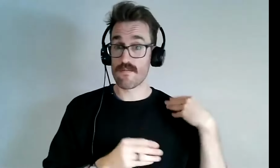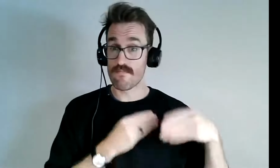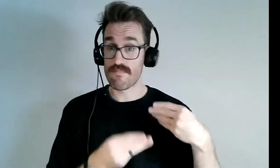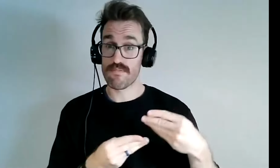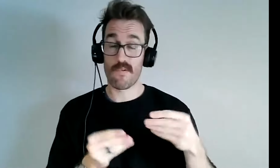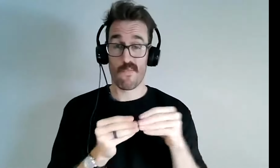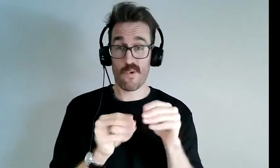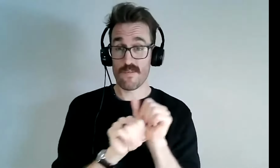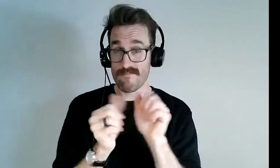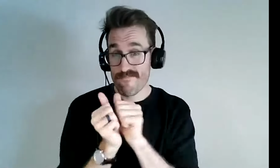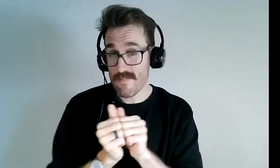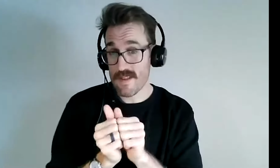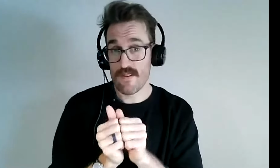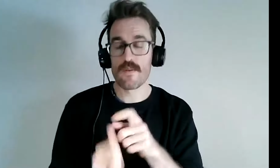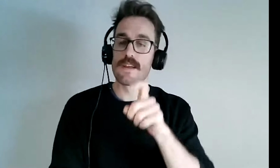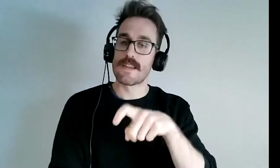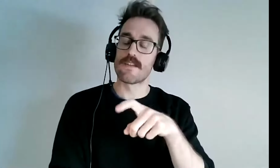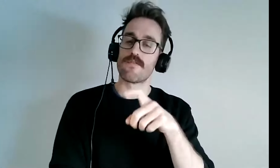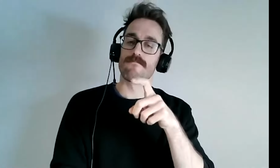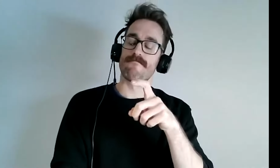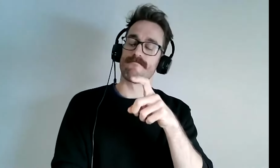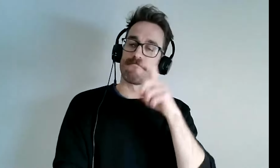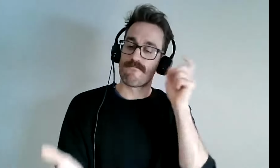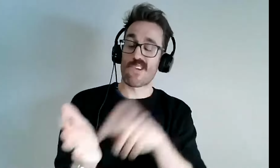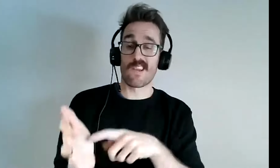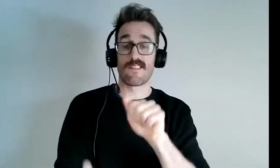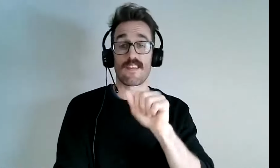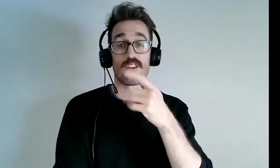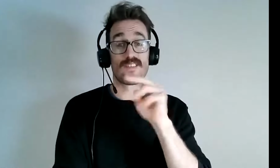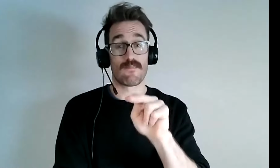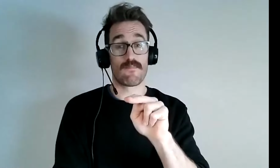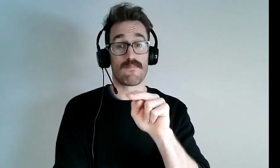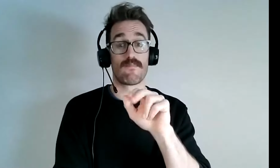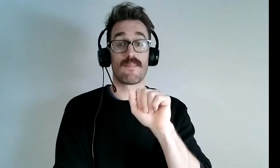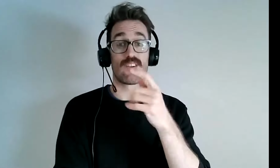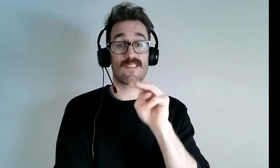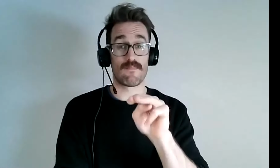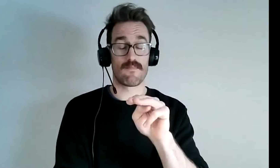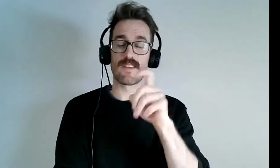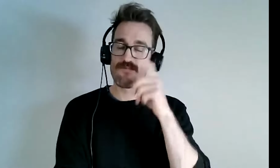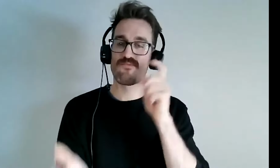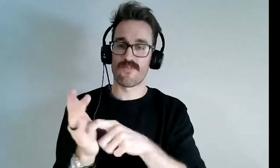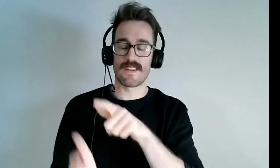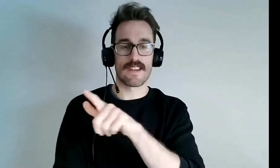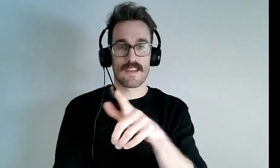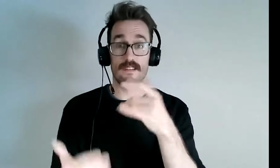need to start really addressing ageism and having a change in our cultural norms, because we denigrate aging all the